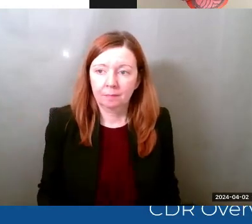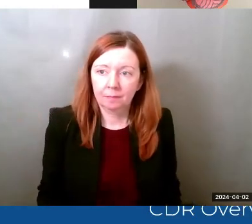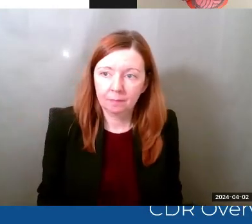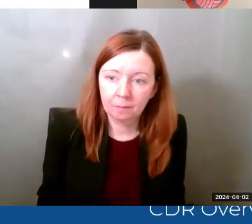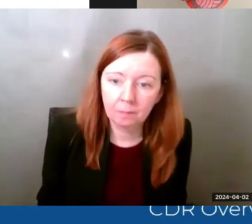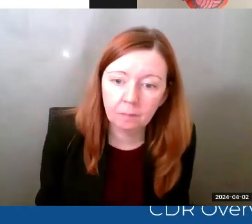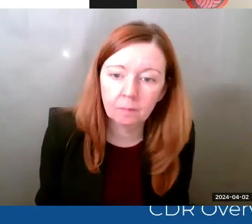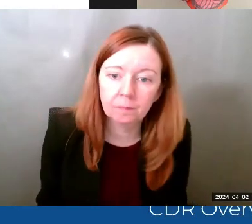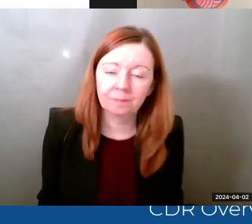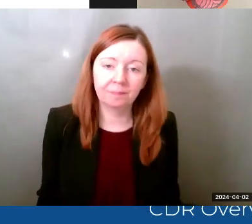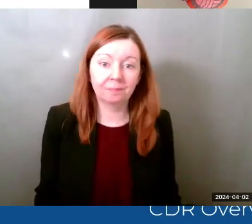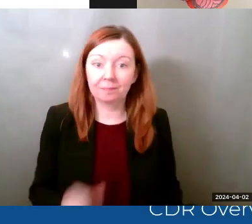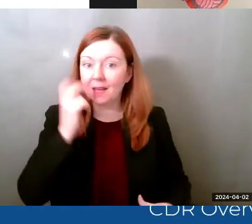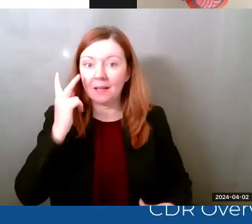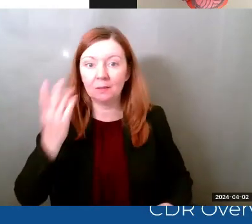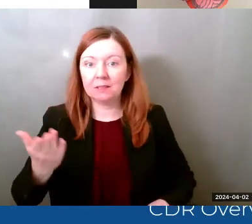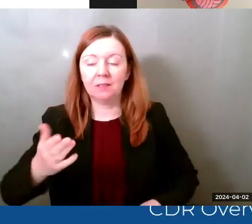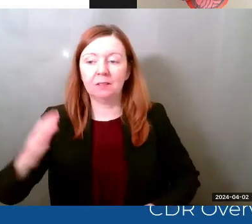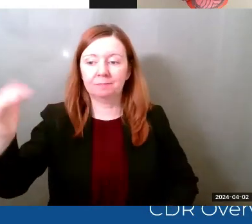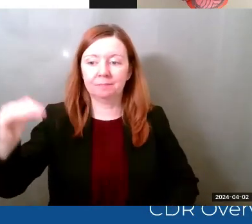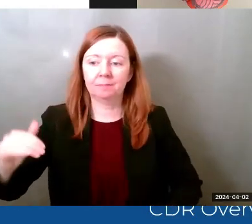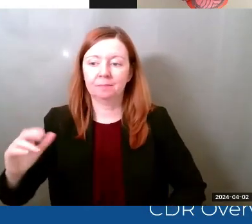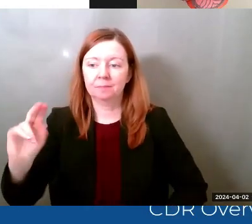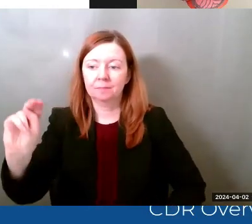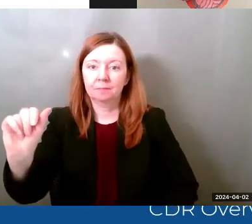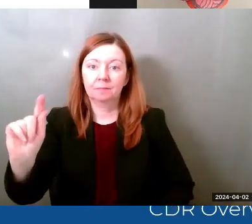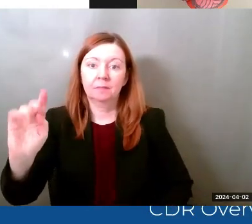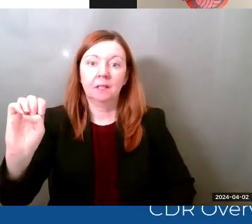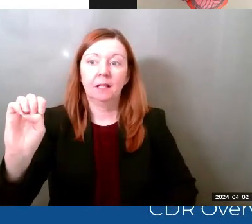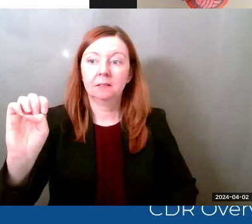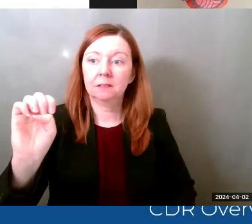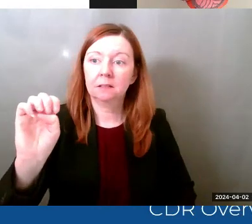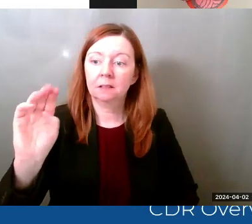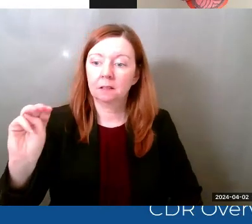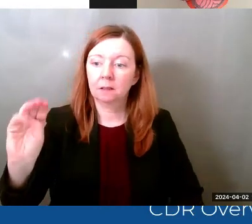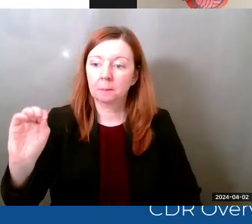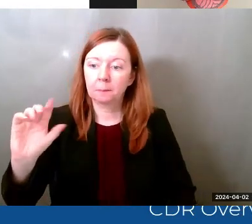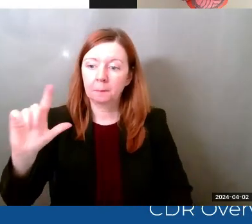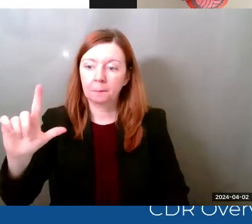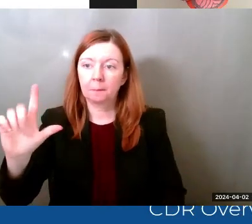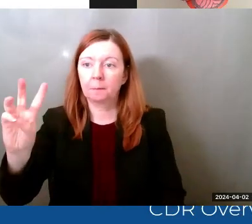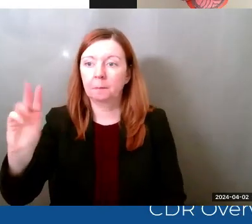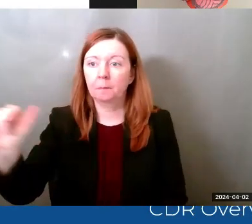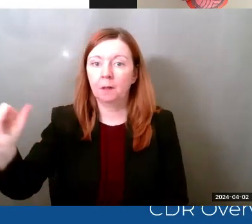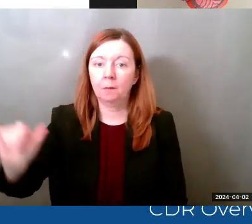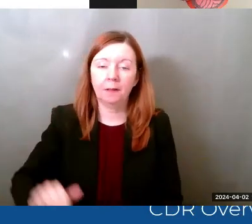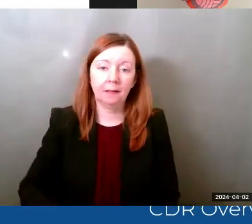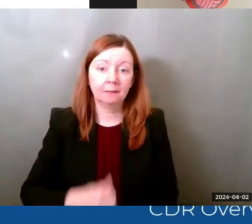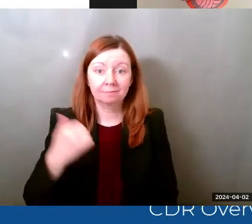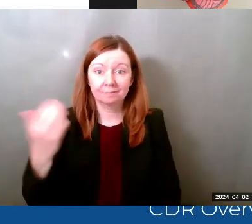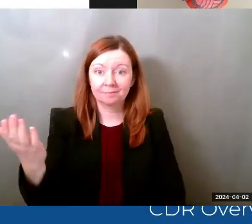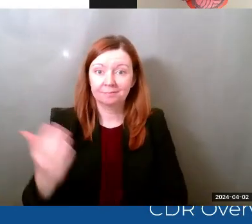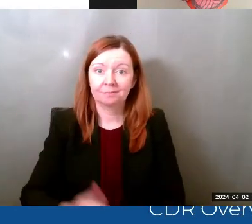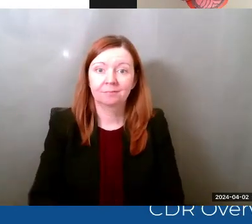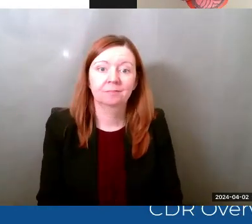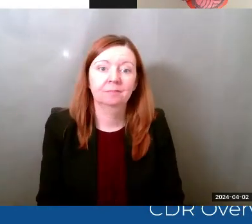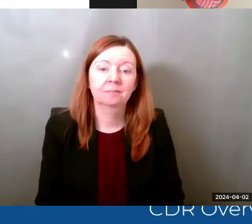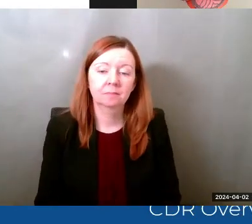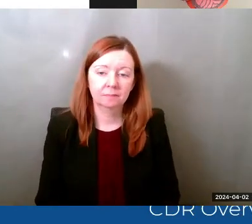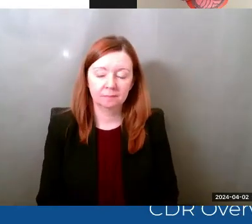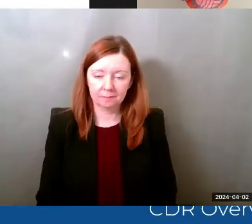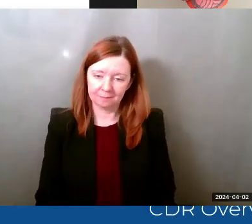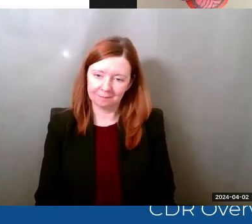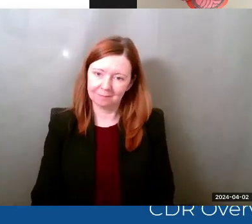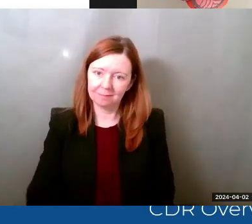Not seeing Nita in the chat. Go to Nate Malway. Nate, you should be able to unmute yourself at this